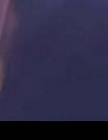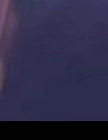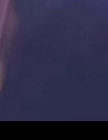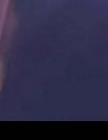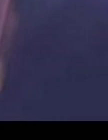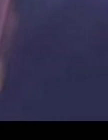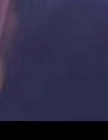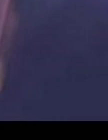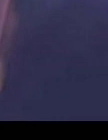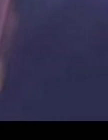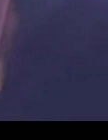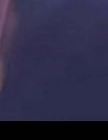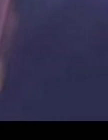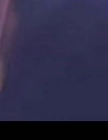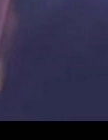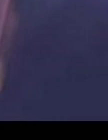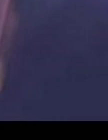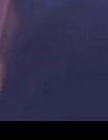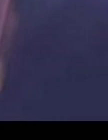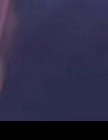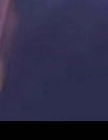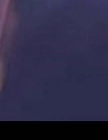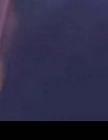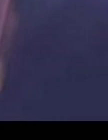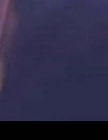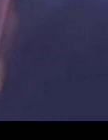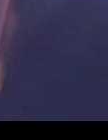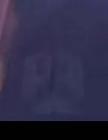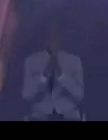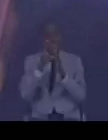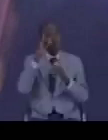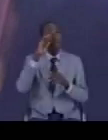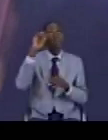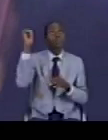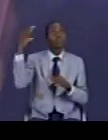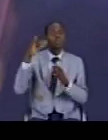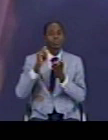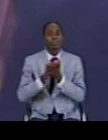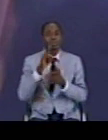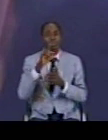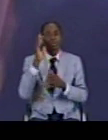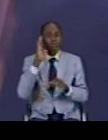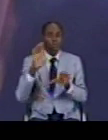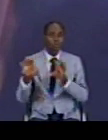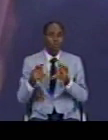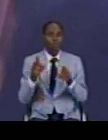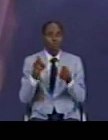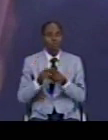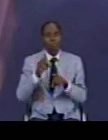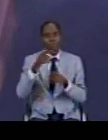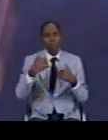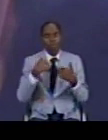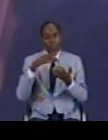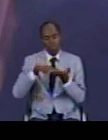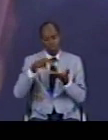a promise to claim. Pray for grace that you will do as you have learned